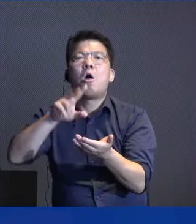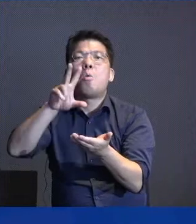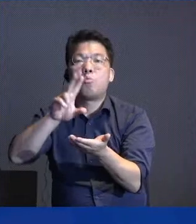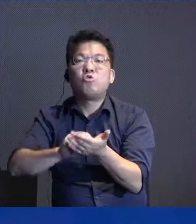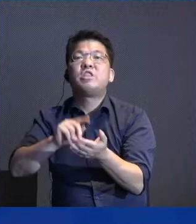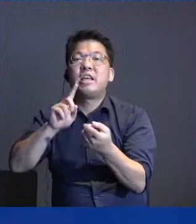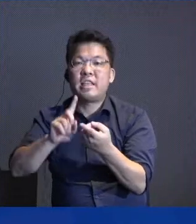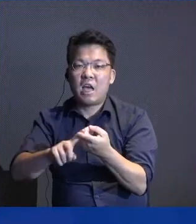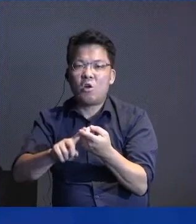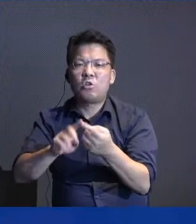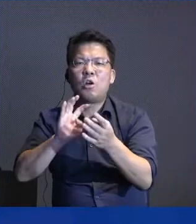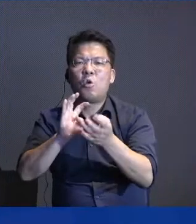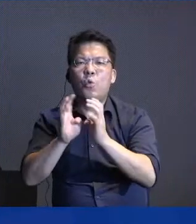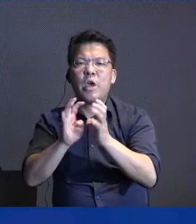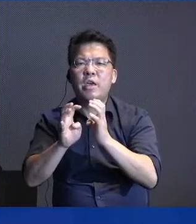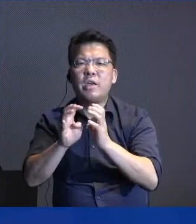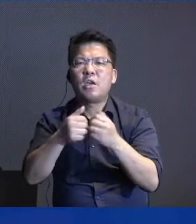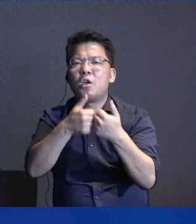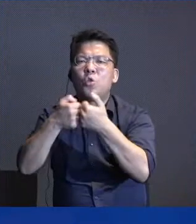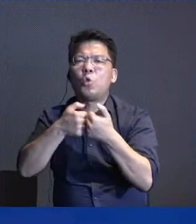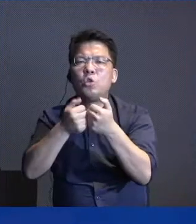medically, and psychologically to COVID.